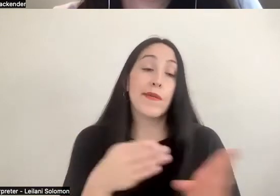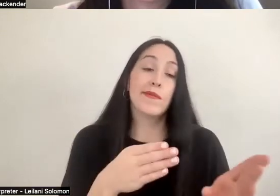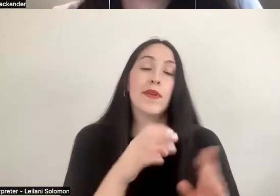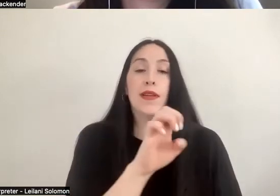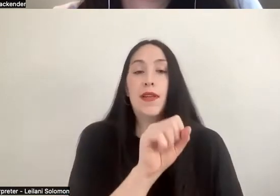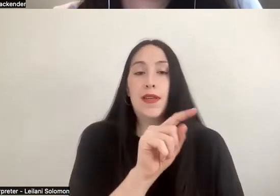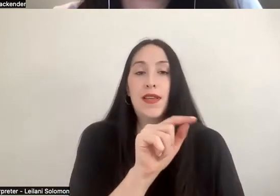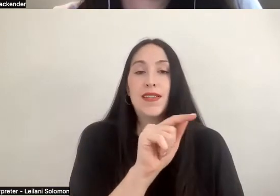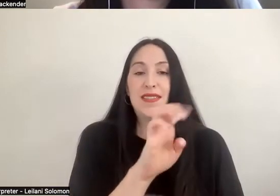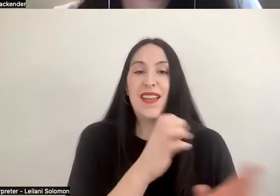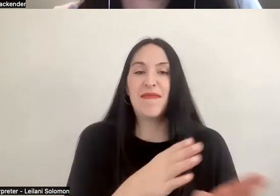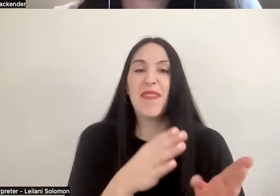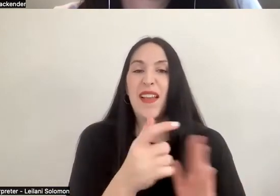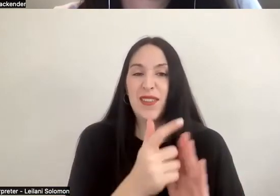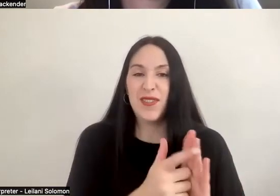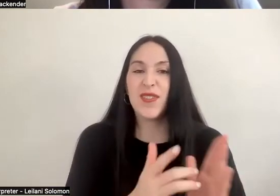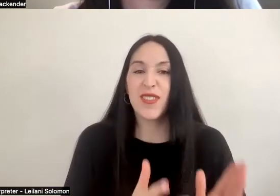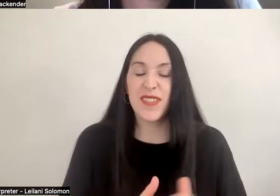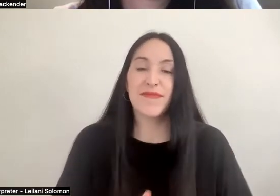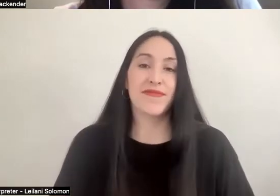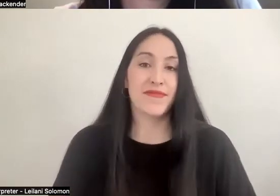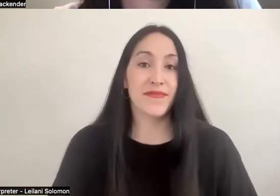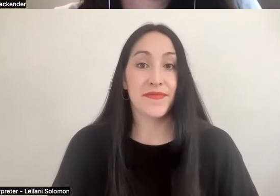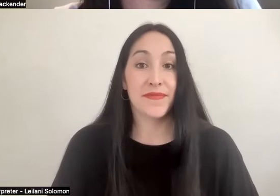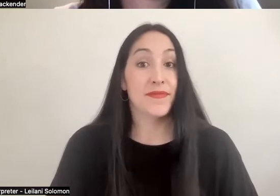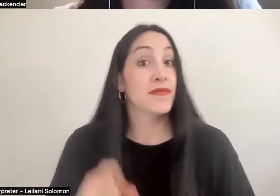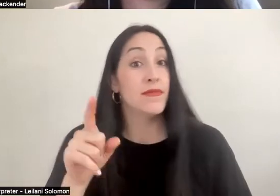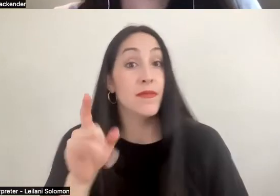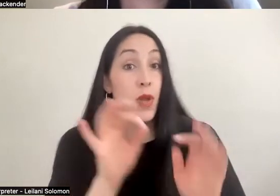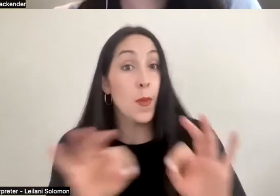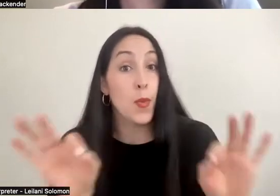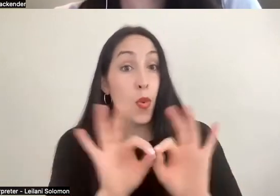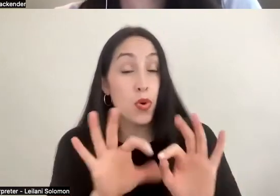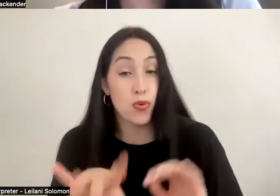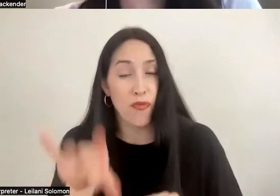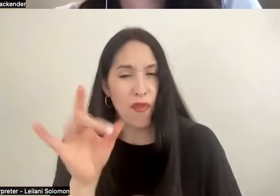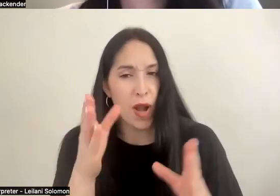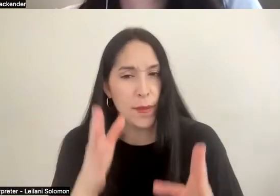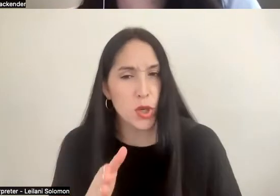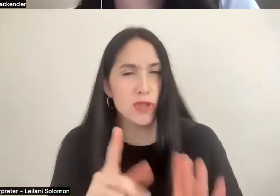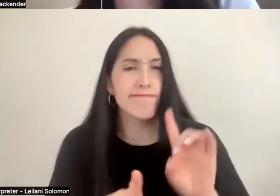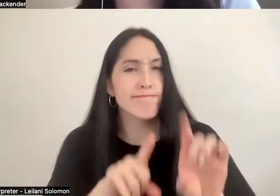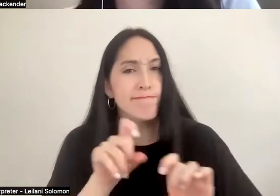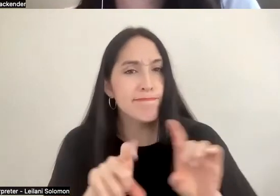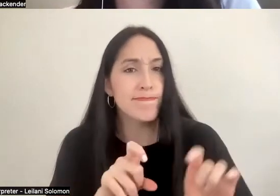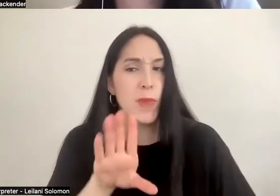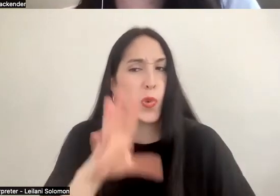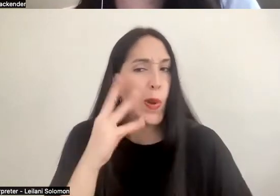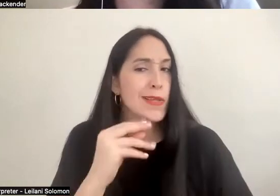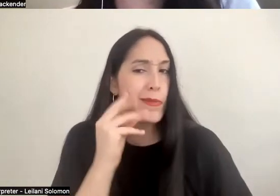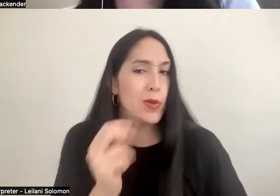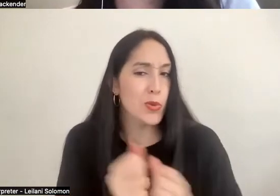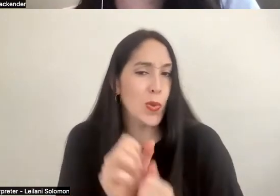Yeah, and I would add to, when you do find somebody, is to ask them questions. How many special needs trusts have they set up in over the past